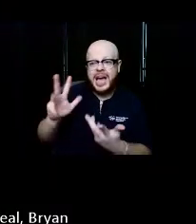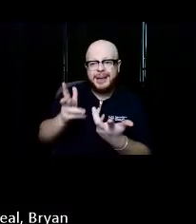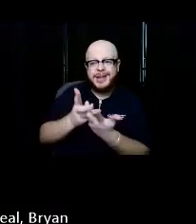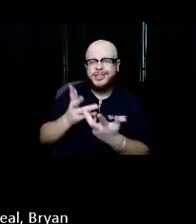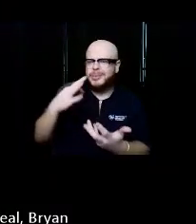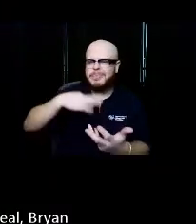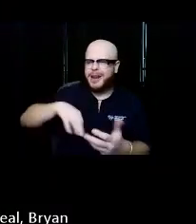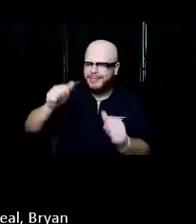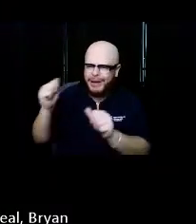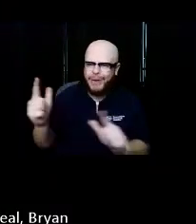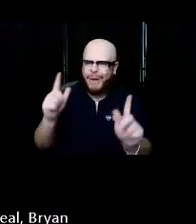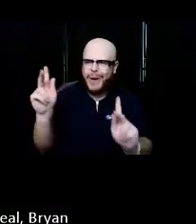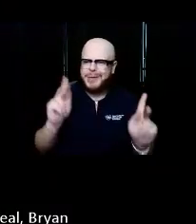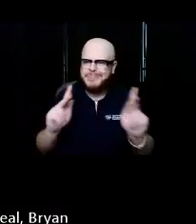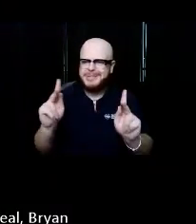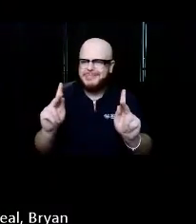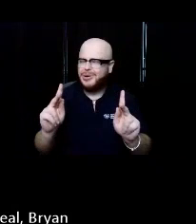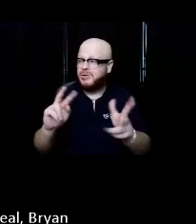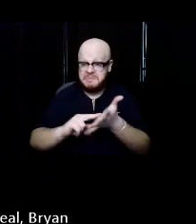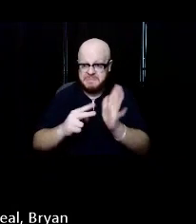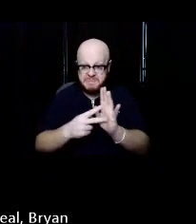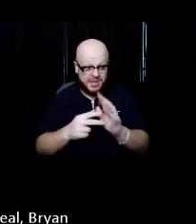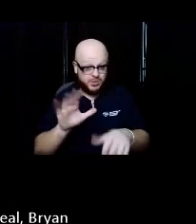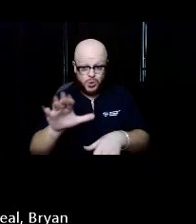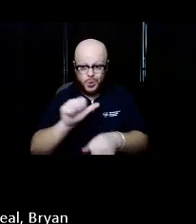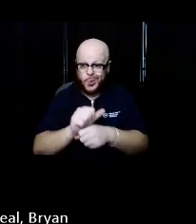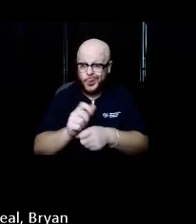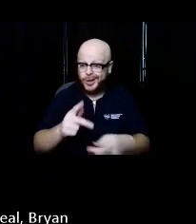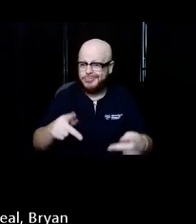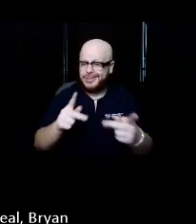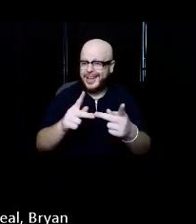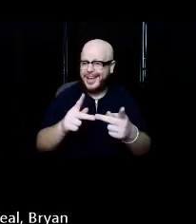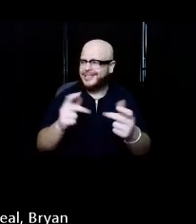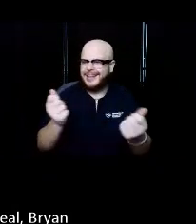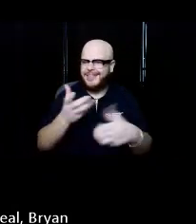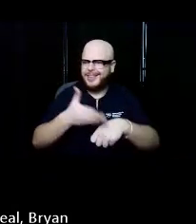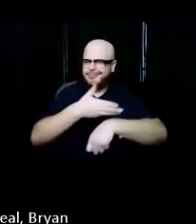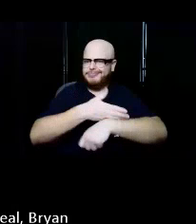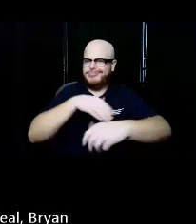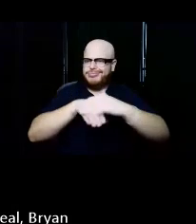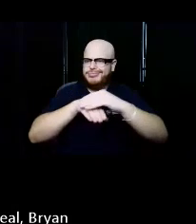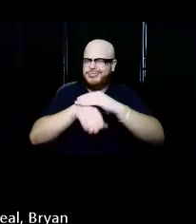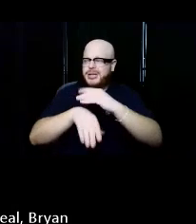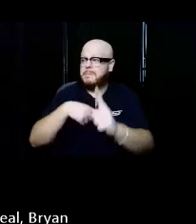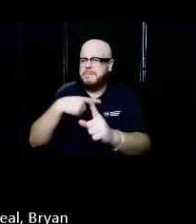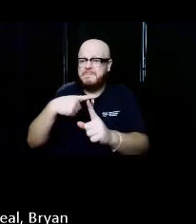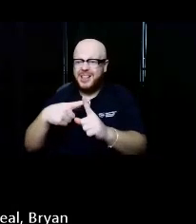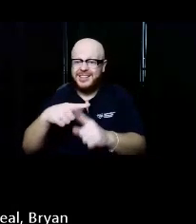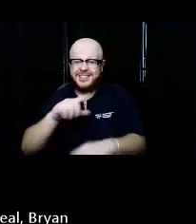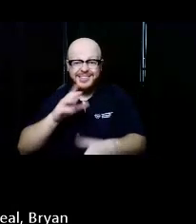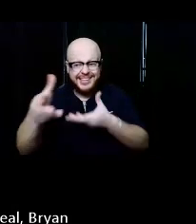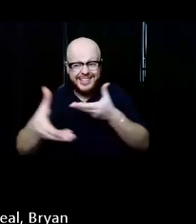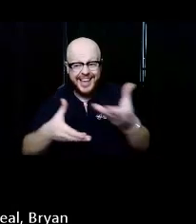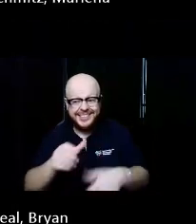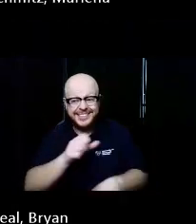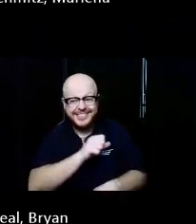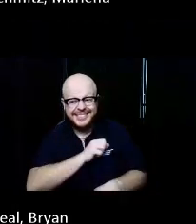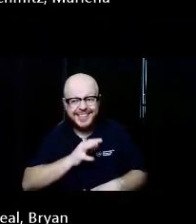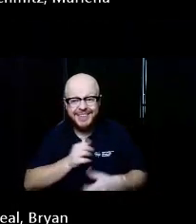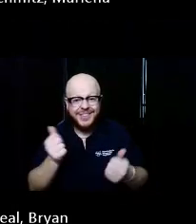creating accessible and inclusive workplaces and community settings for visitors, guests, and staff. So we will